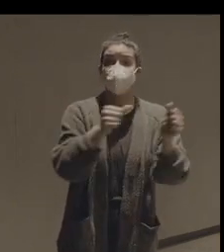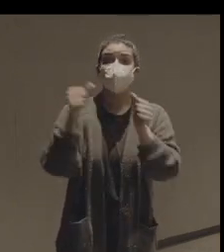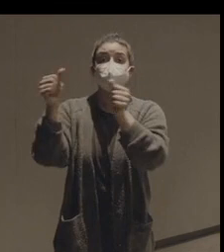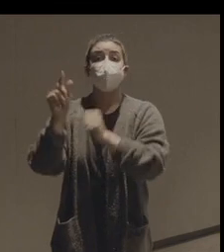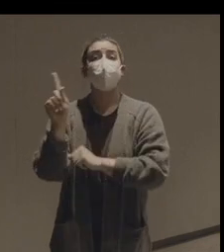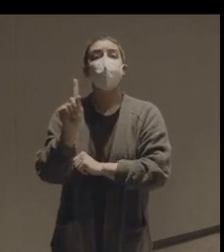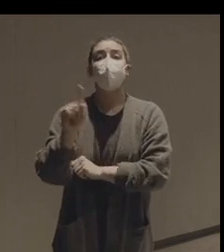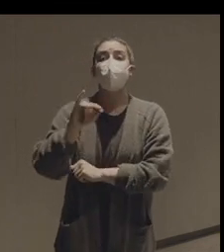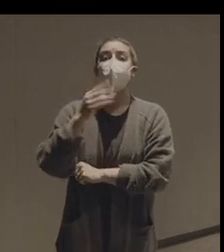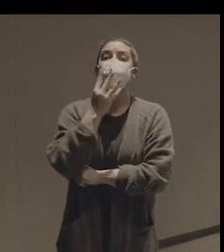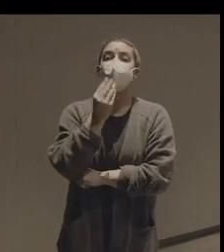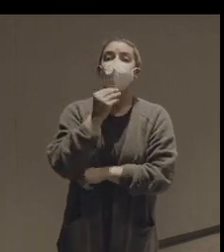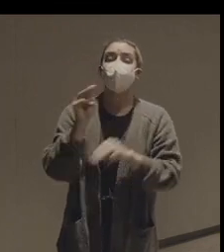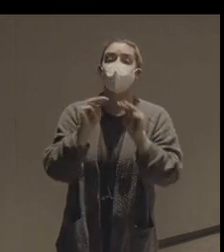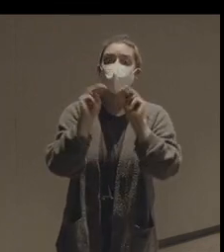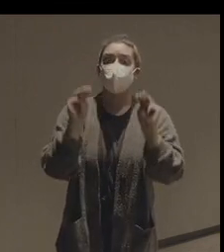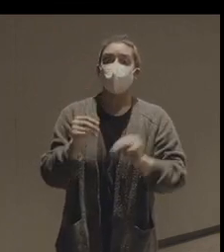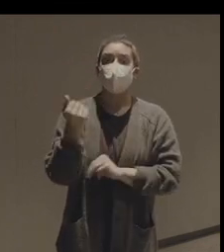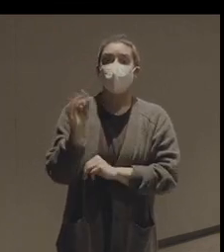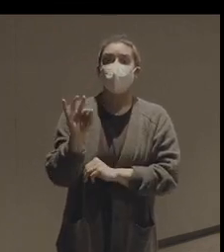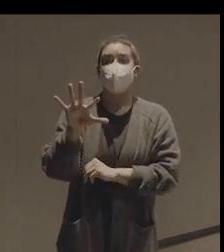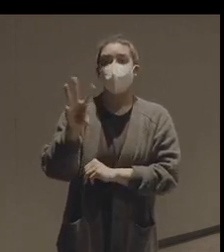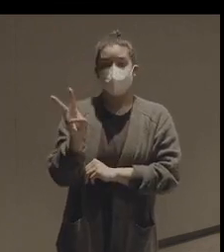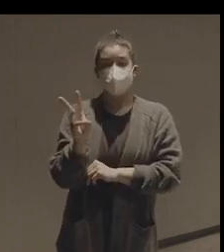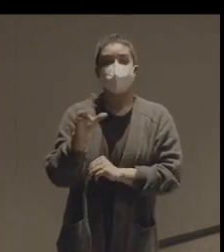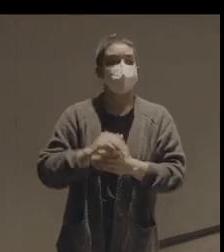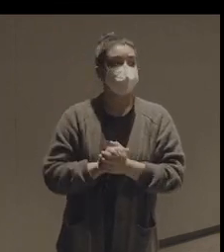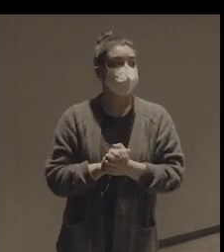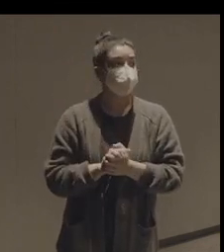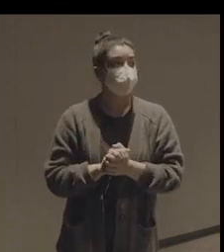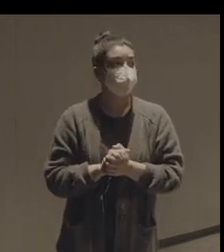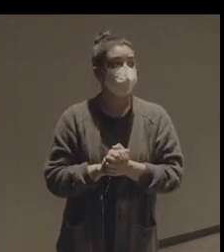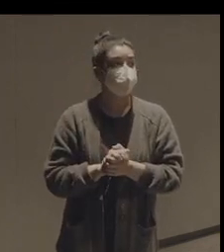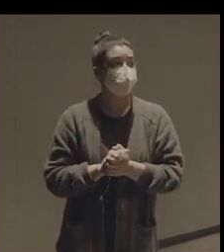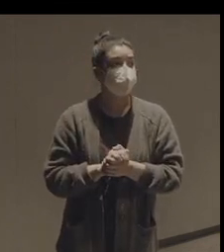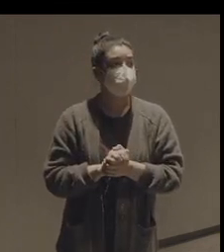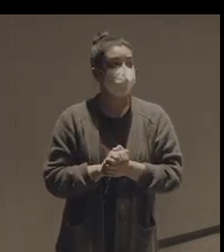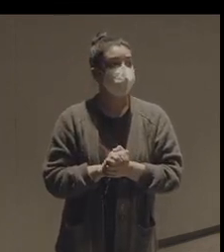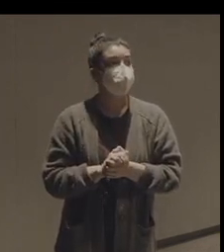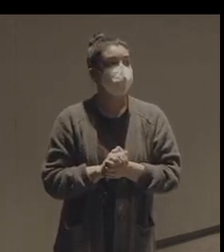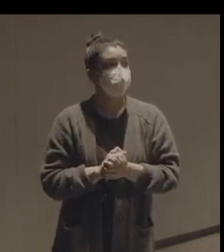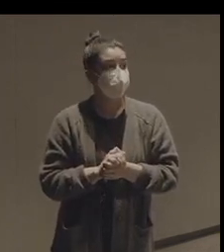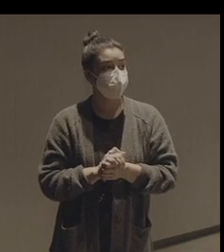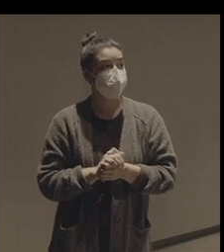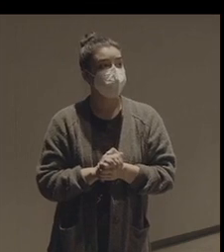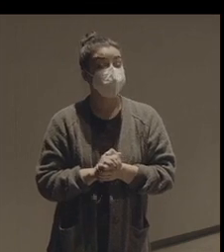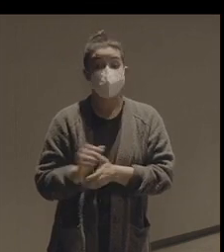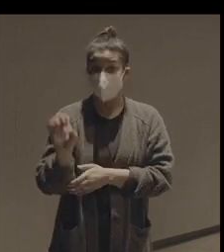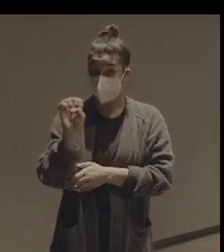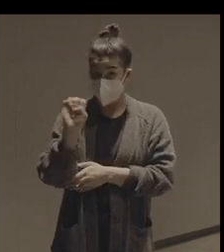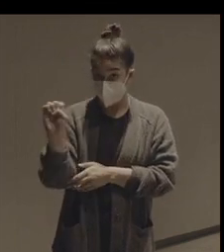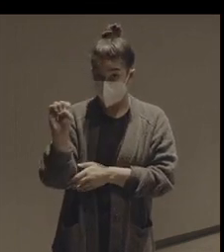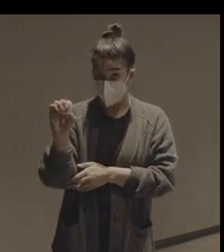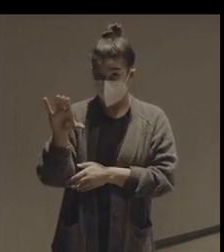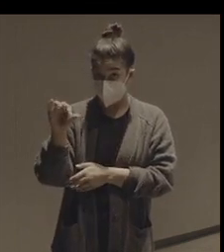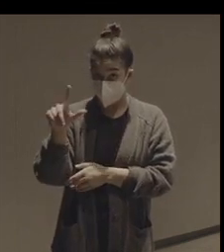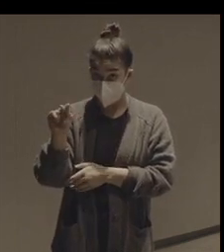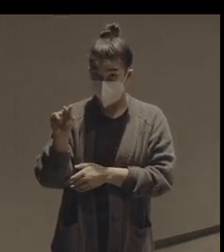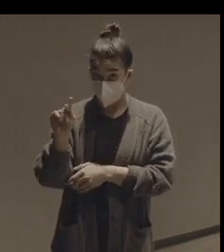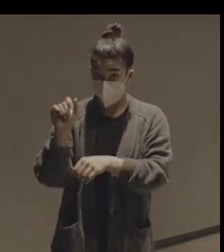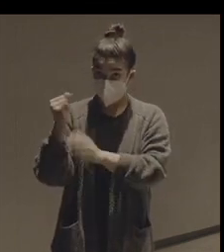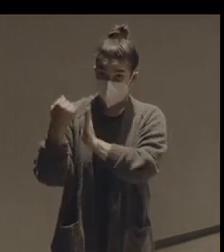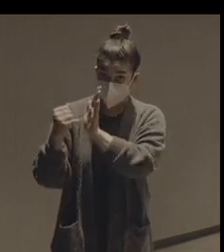1966 and introduced and helped to define minimal and reductive art internationally. While the East Coast works borrowed from industry